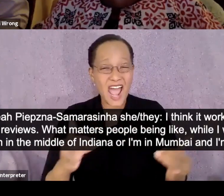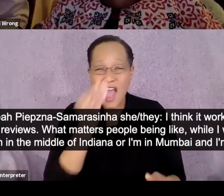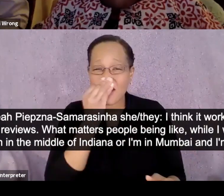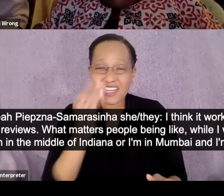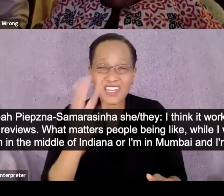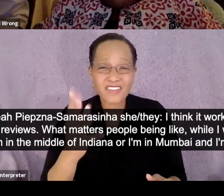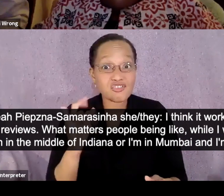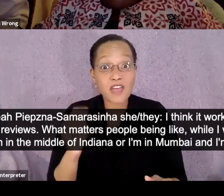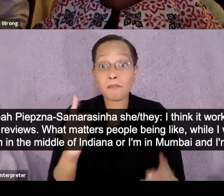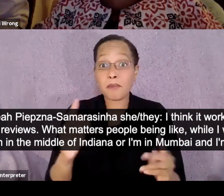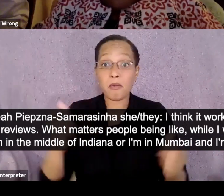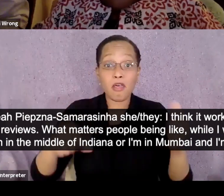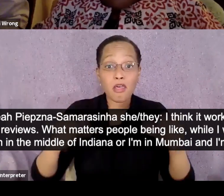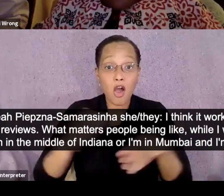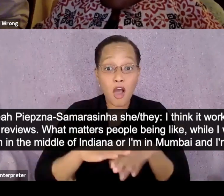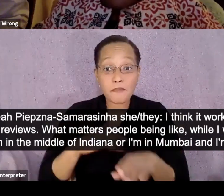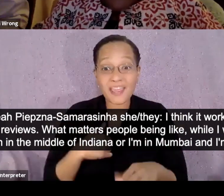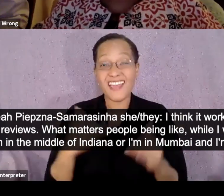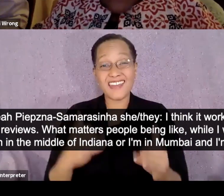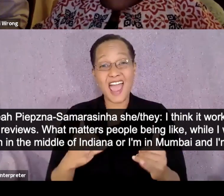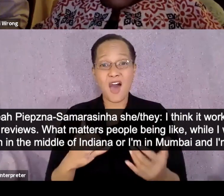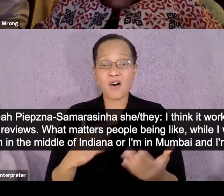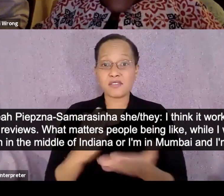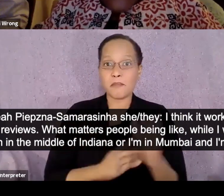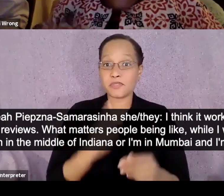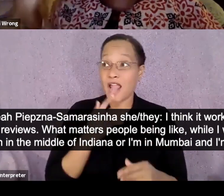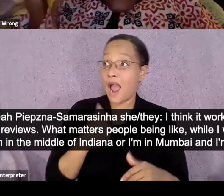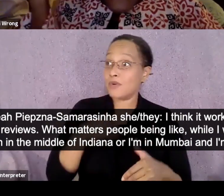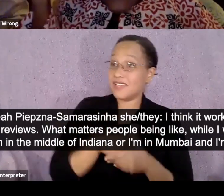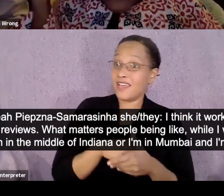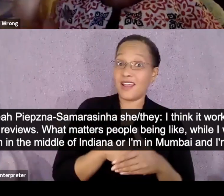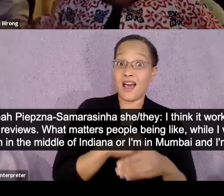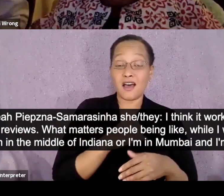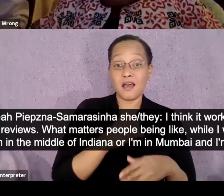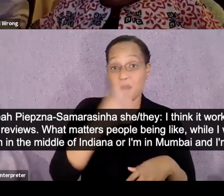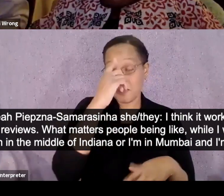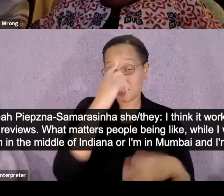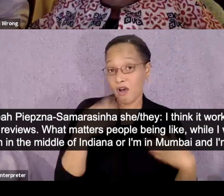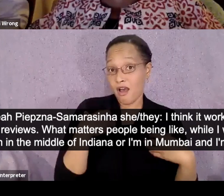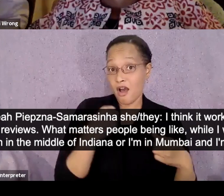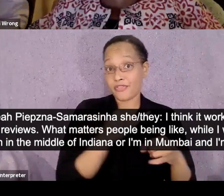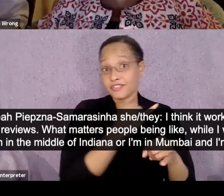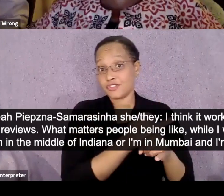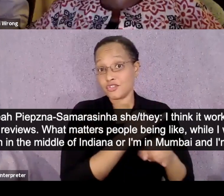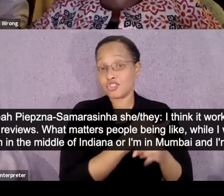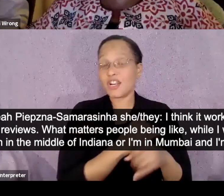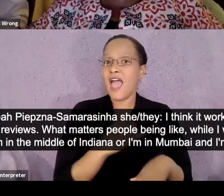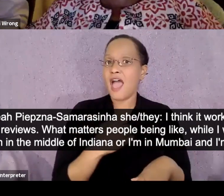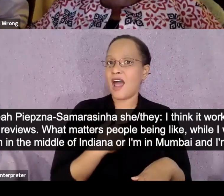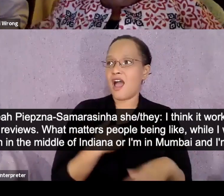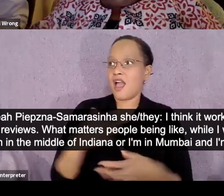reviews. What mattered was people being like, well, I was in the psych ward and I got your book, or I was in prison, or I'm in the middle of Indiana, or I'm